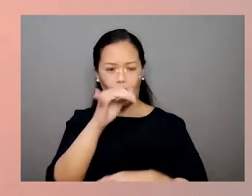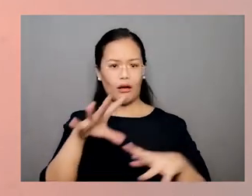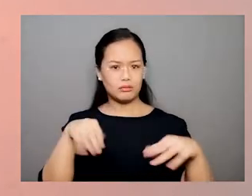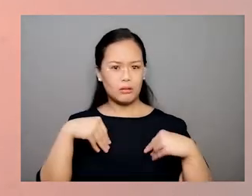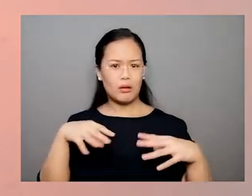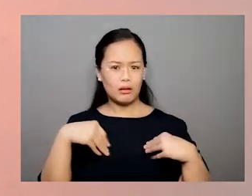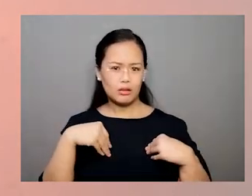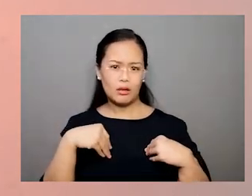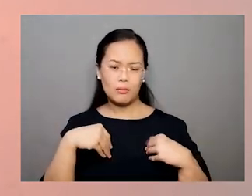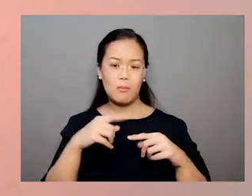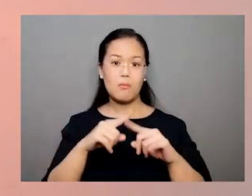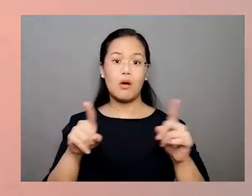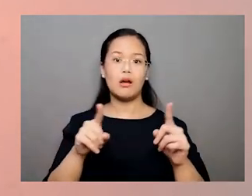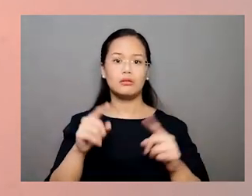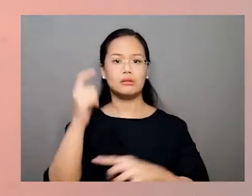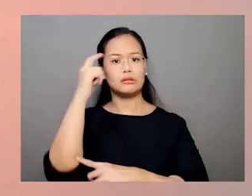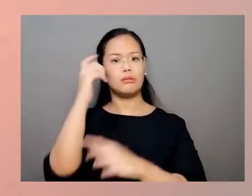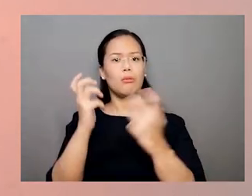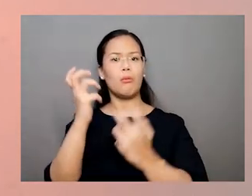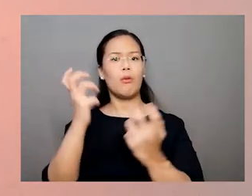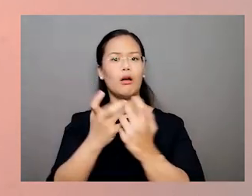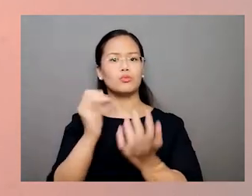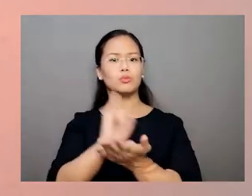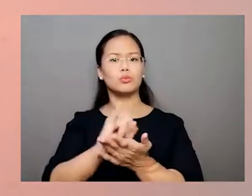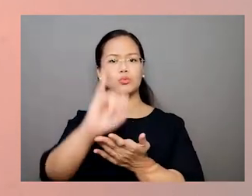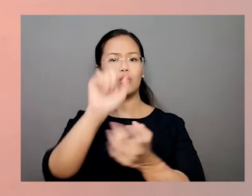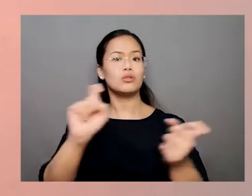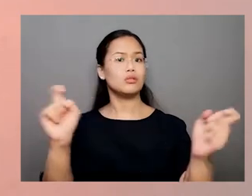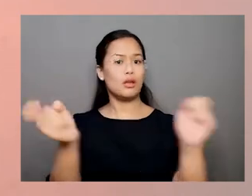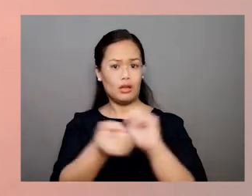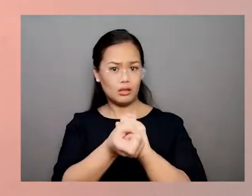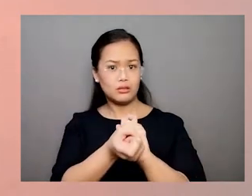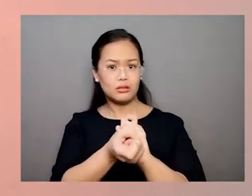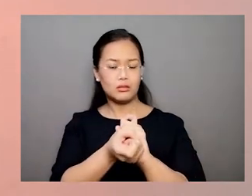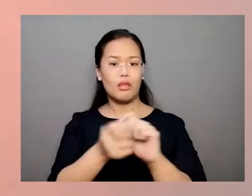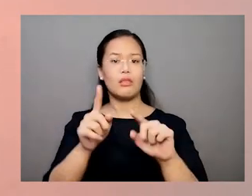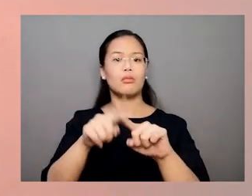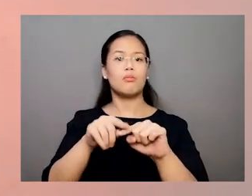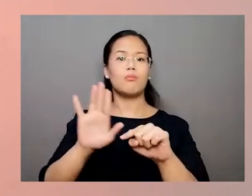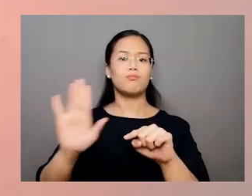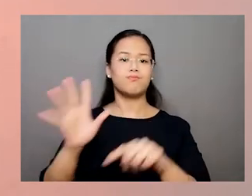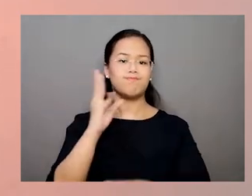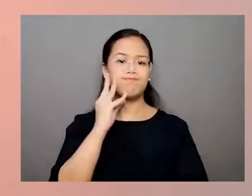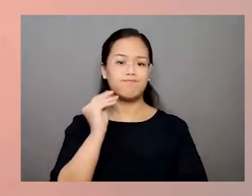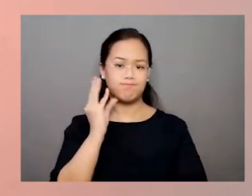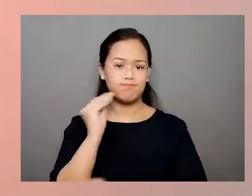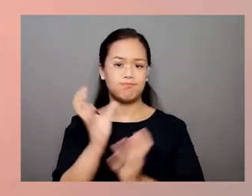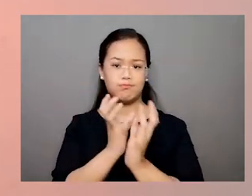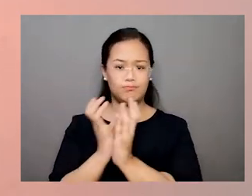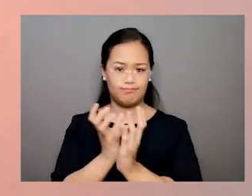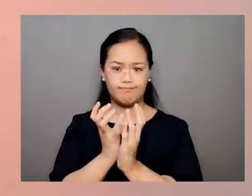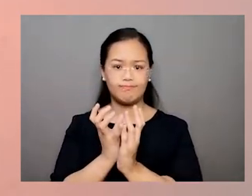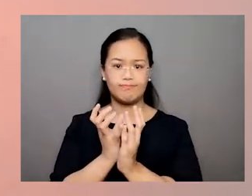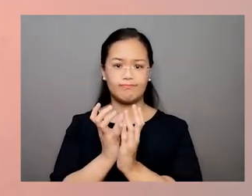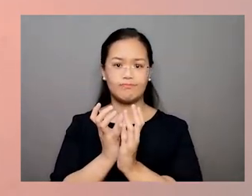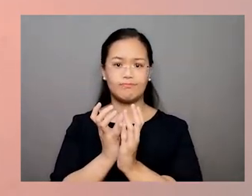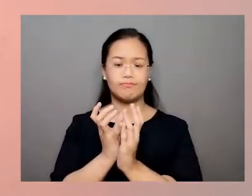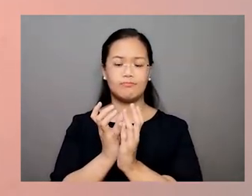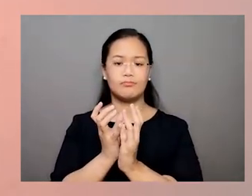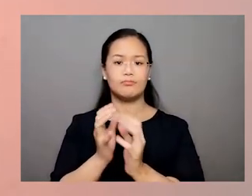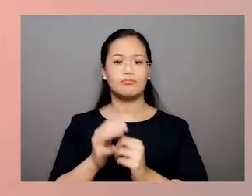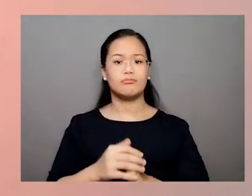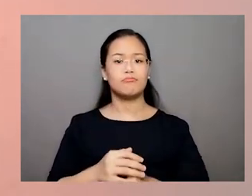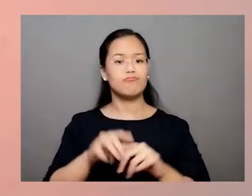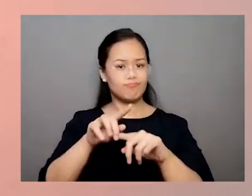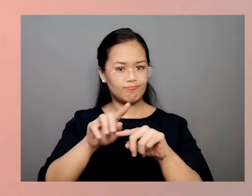towards institutional changes in policy and practice. Based on the experiences of